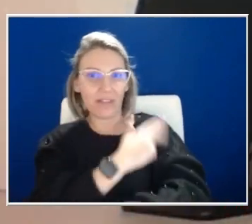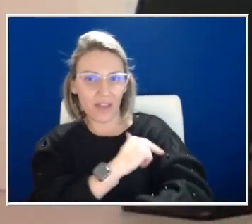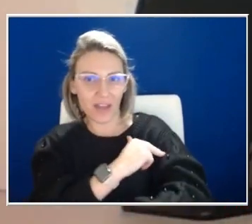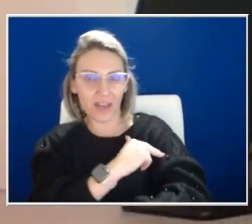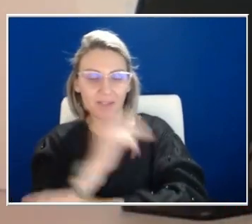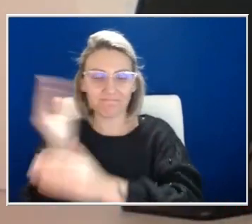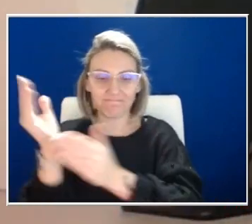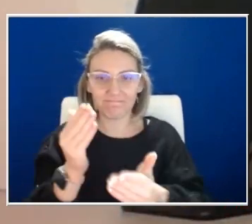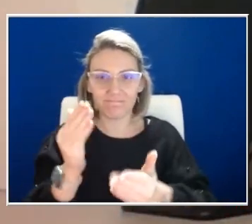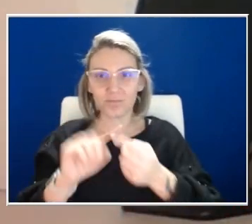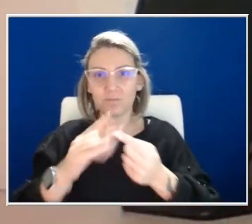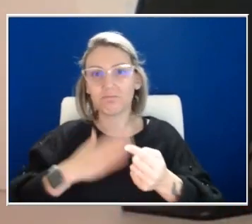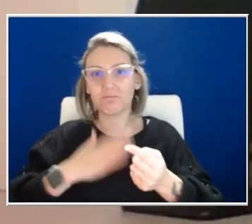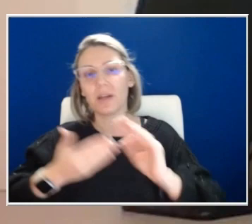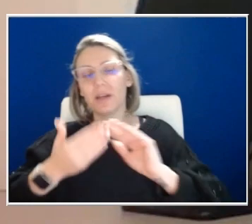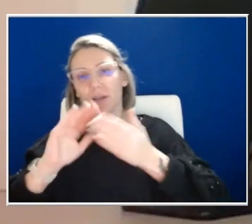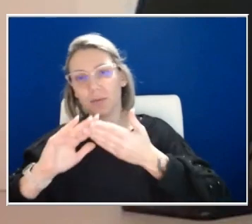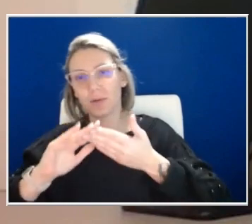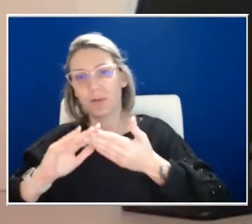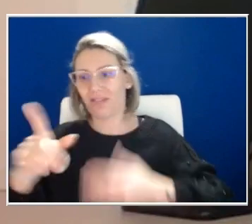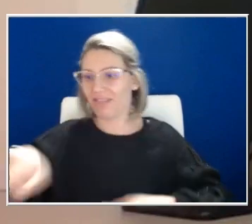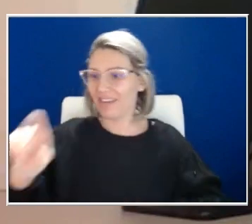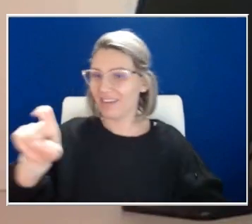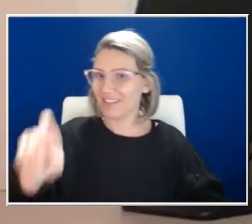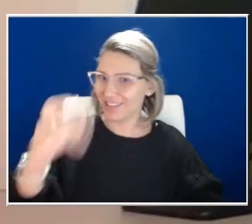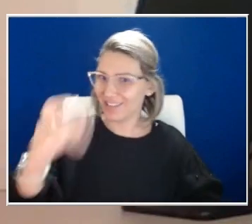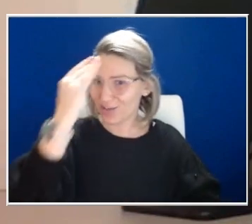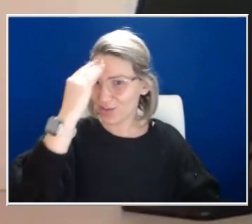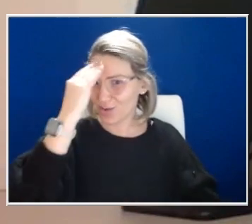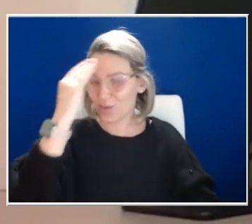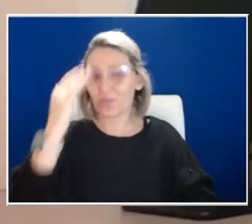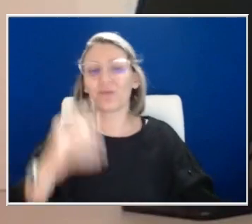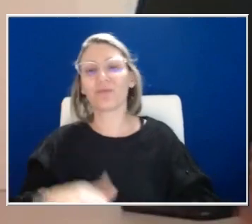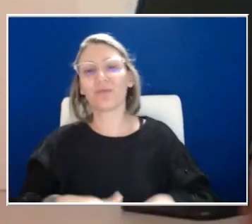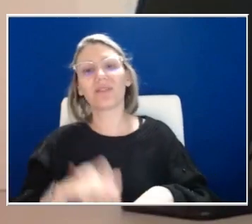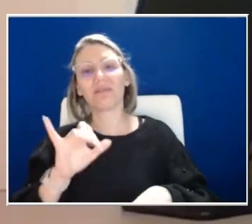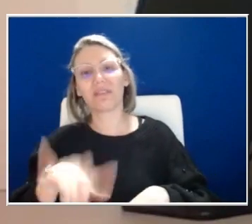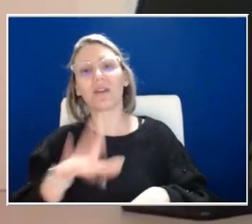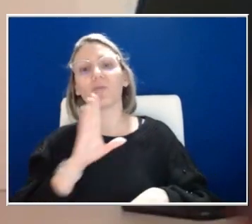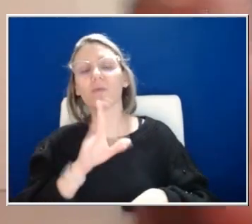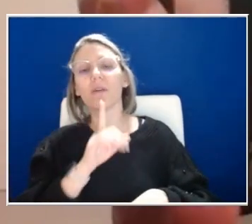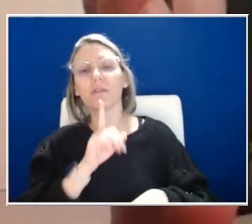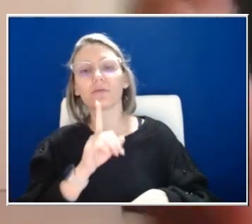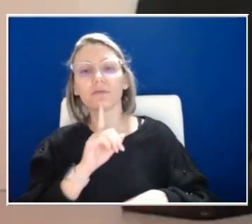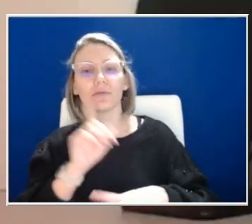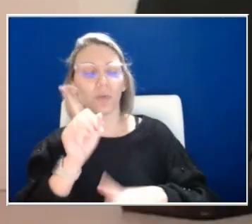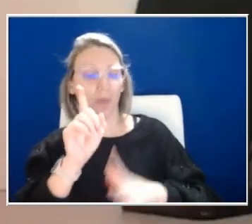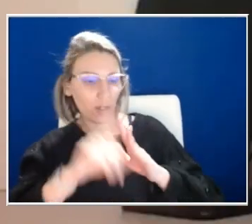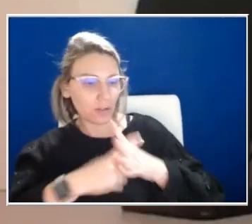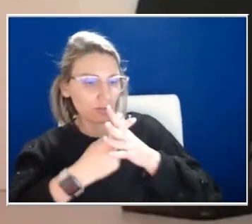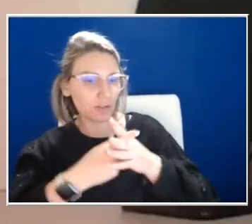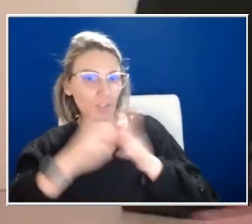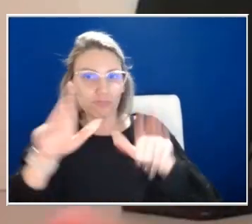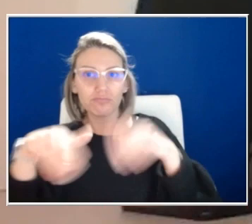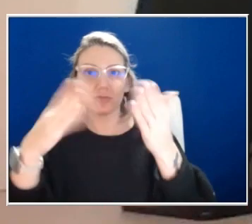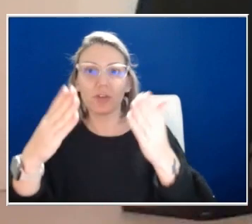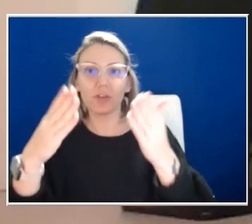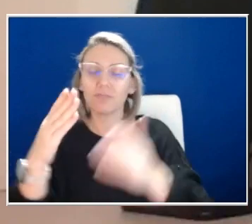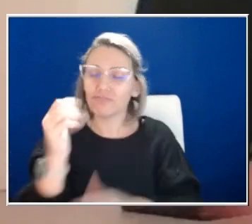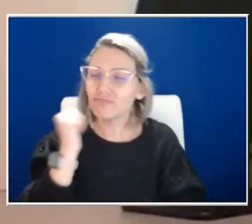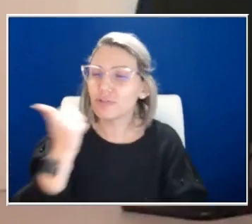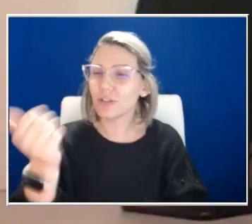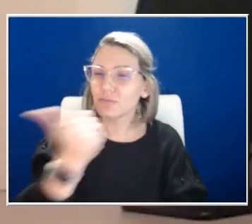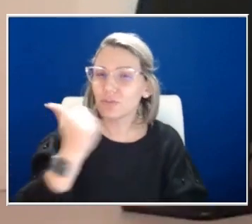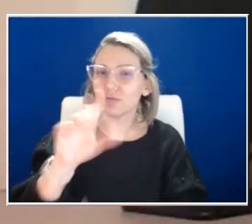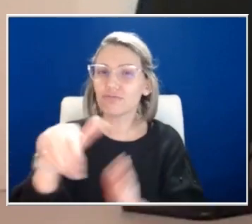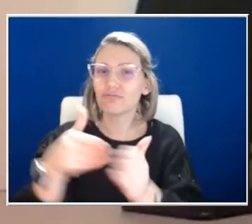my community. They need to know. So that will actually be where we will start. We will provide transportation to help them get